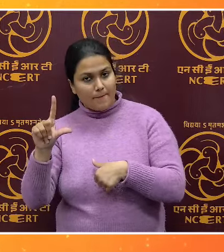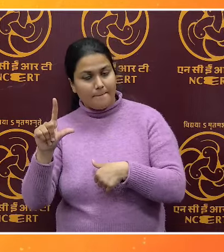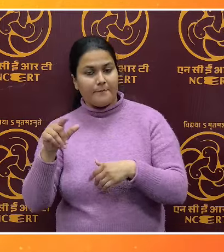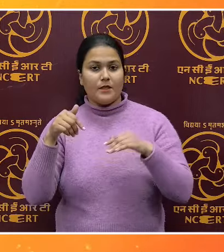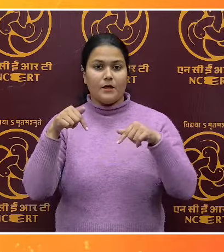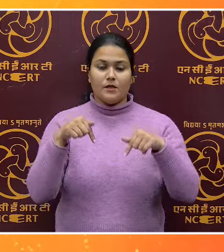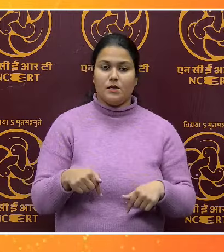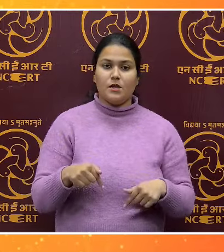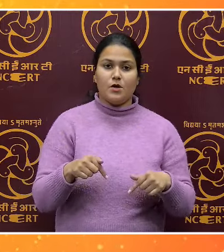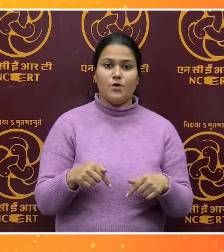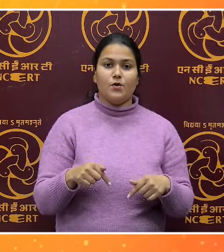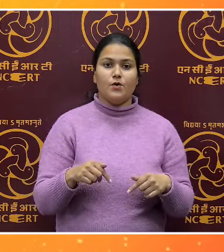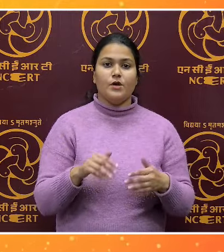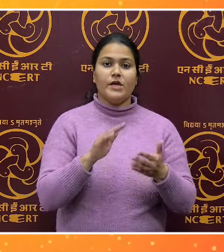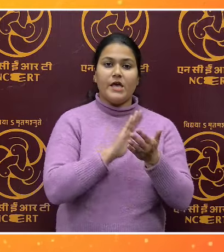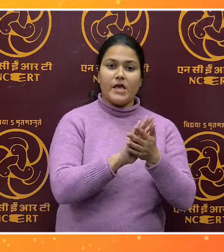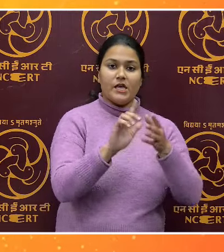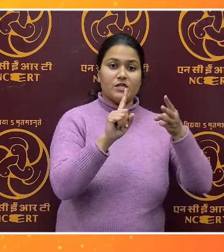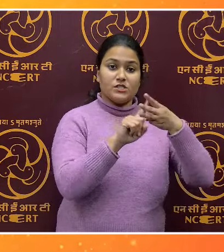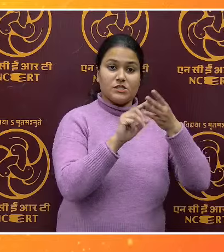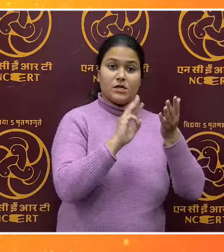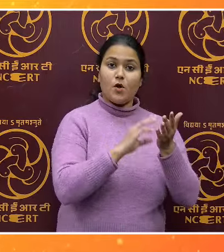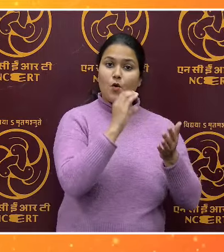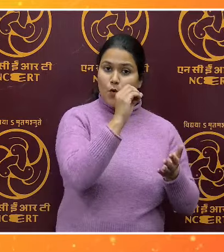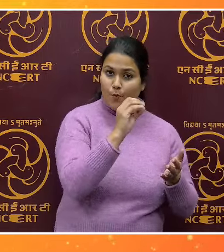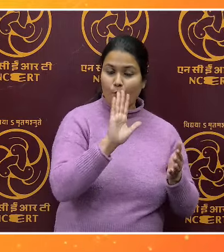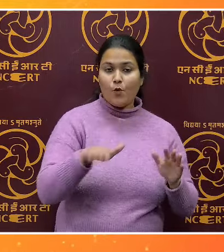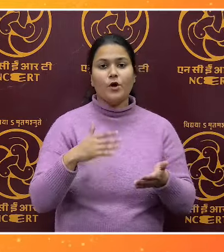homoleptic and heteroleptic complexes.